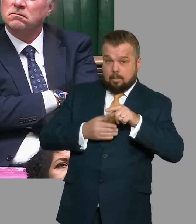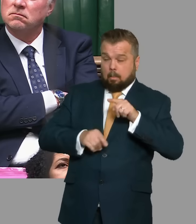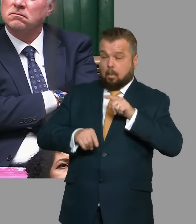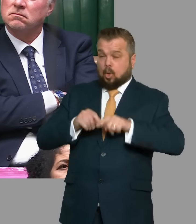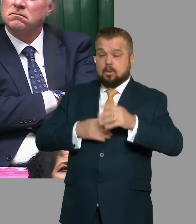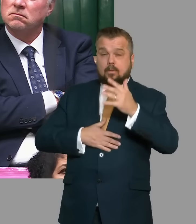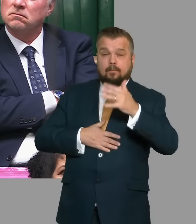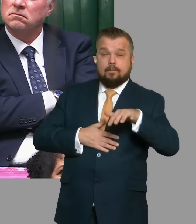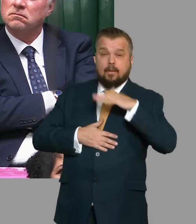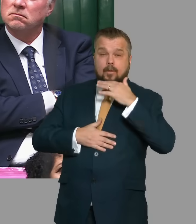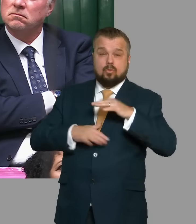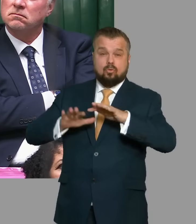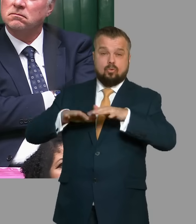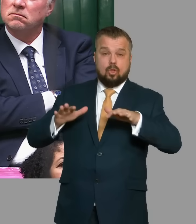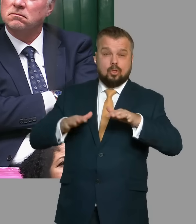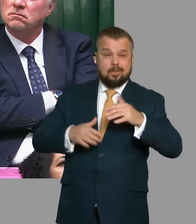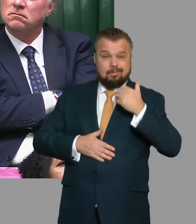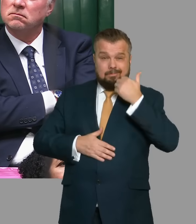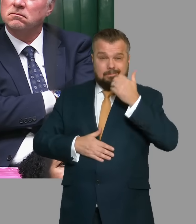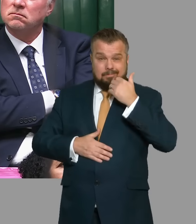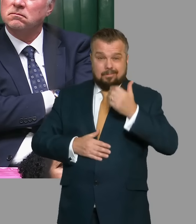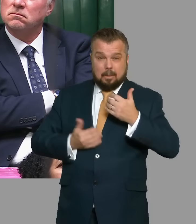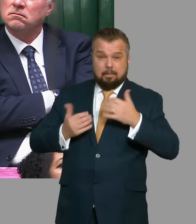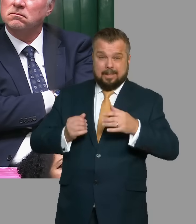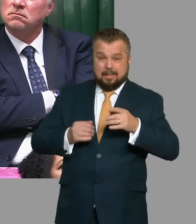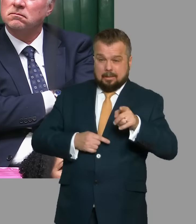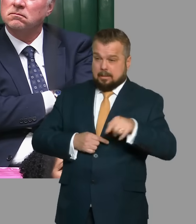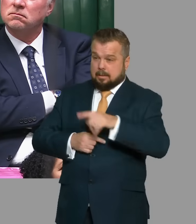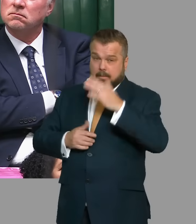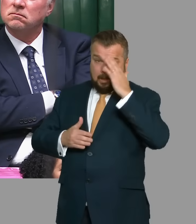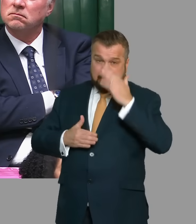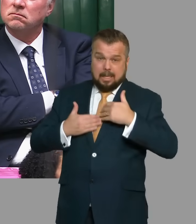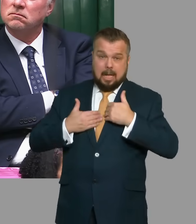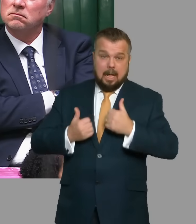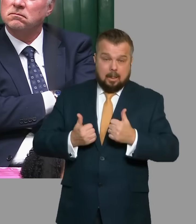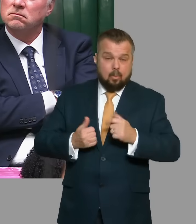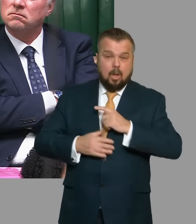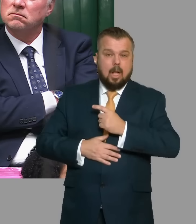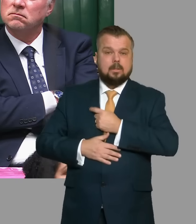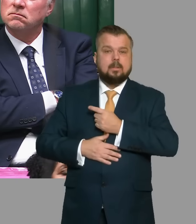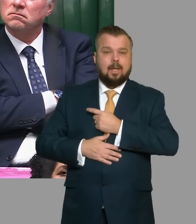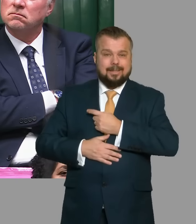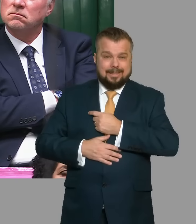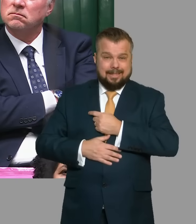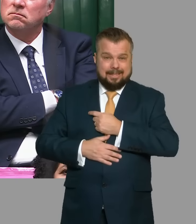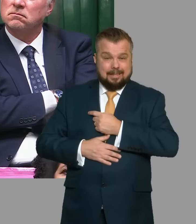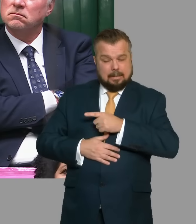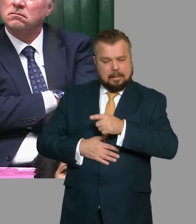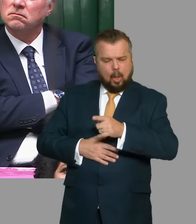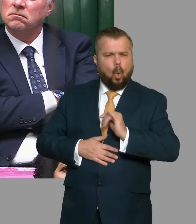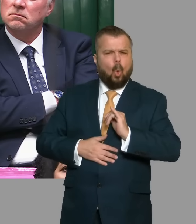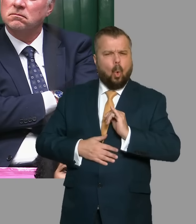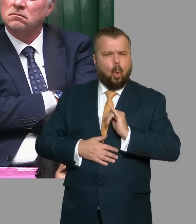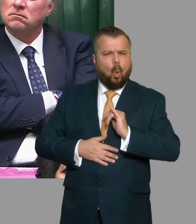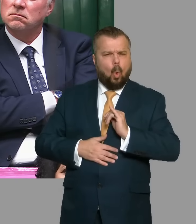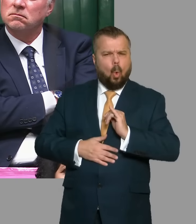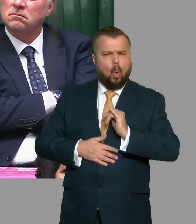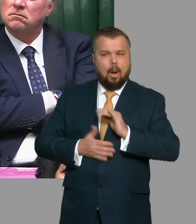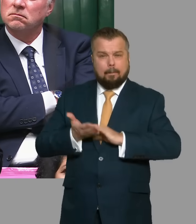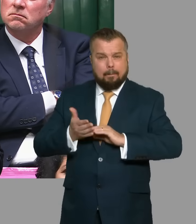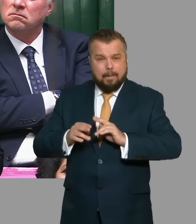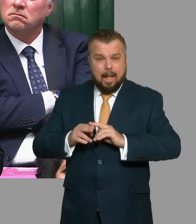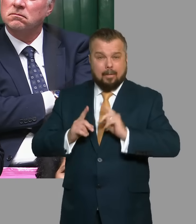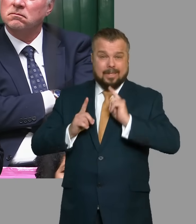can see the damage that social media is doing to our young, developing minds every single day. Does the Prime Minister agree